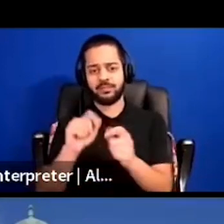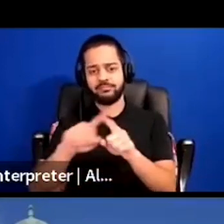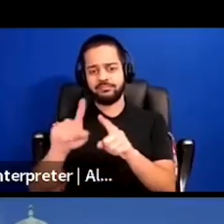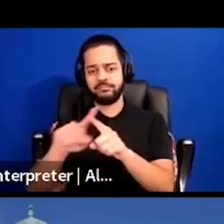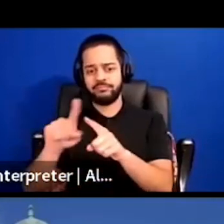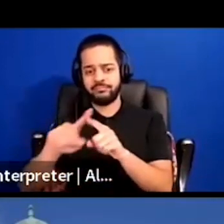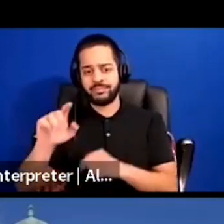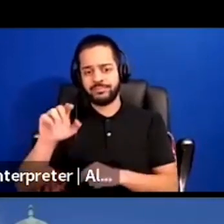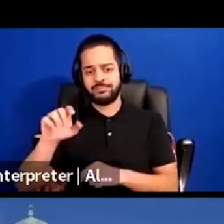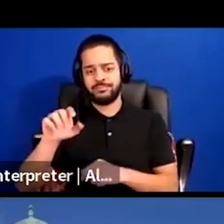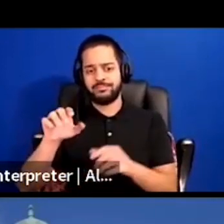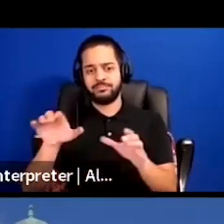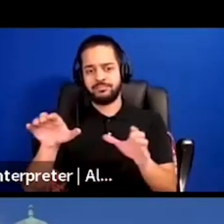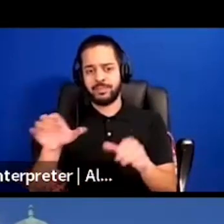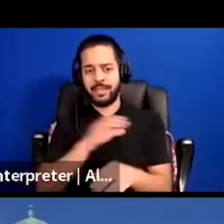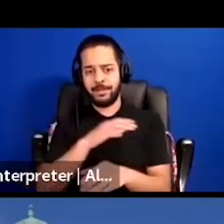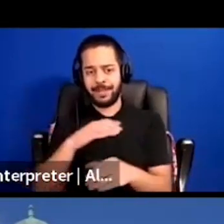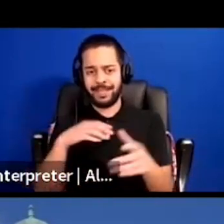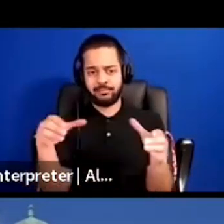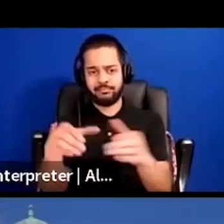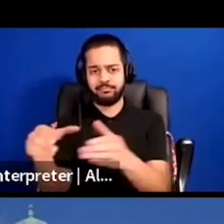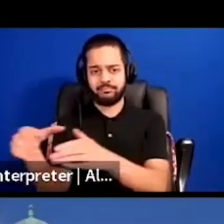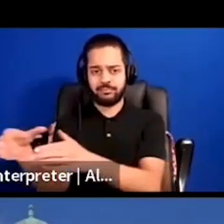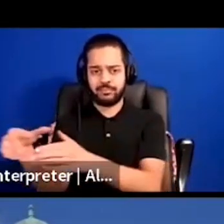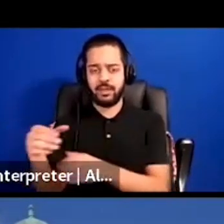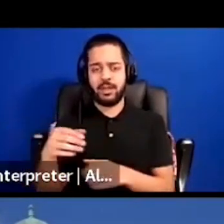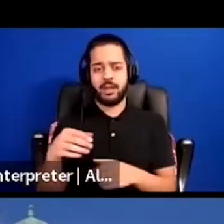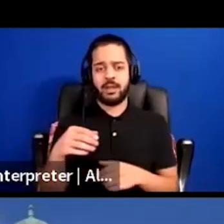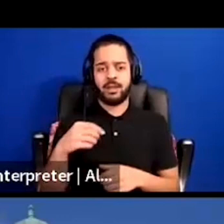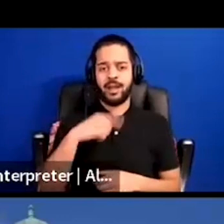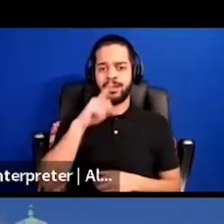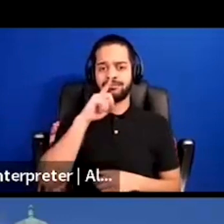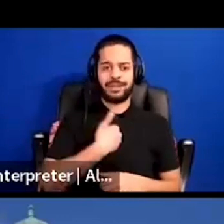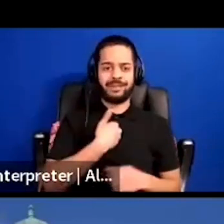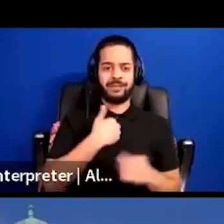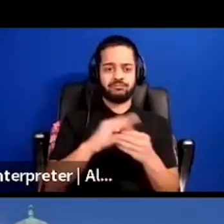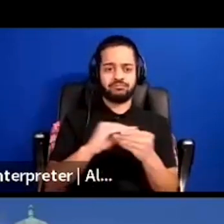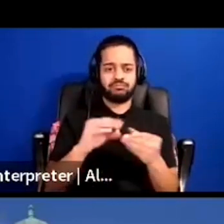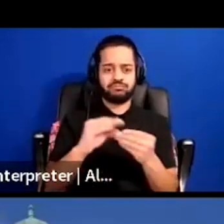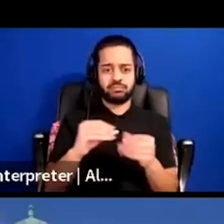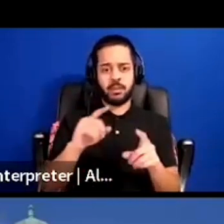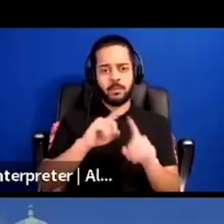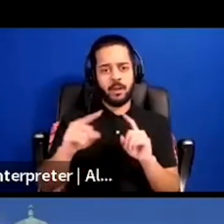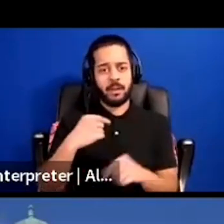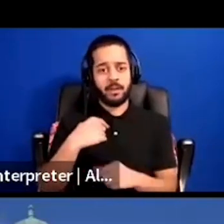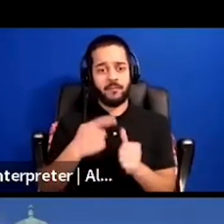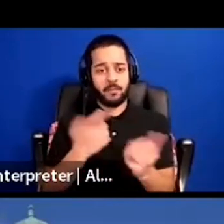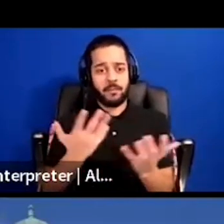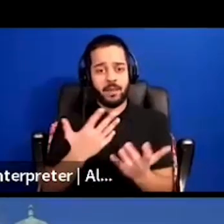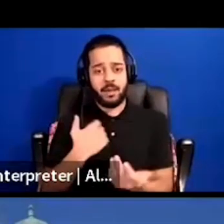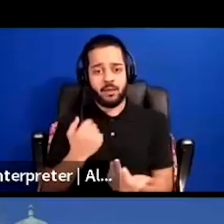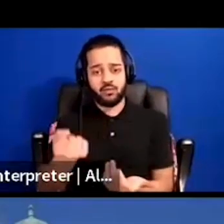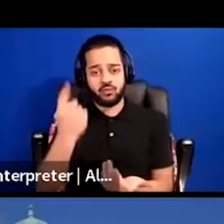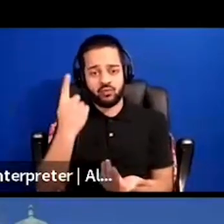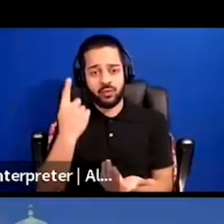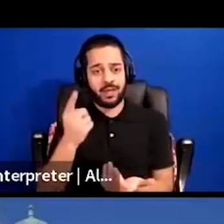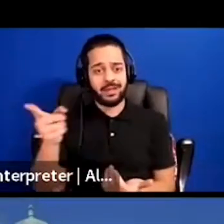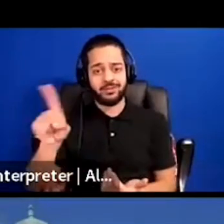not hearsay. And my understanding is that they just want to get people in the